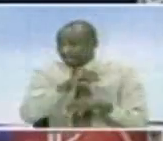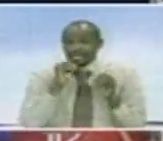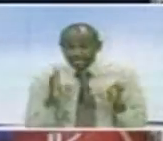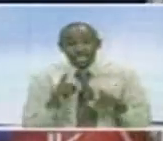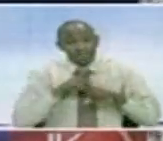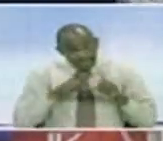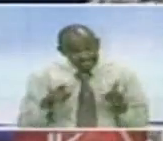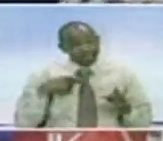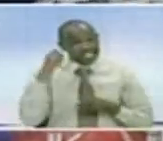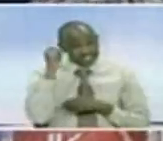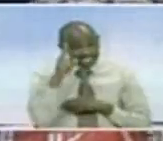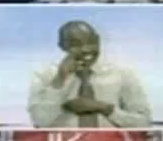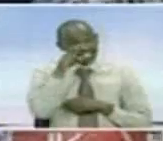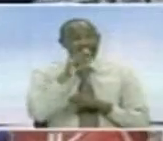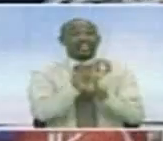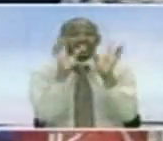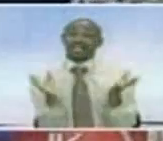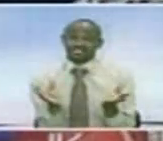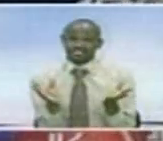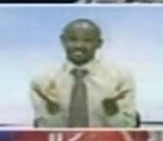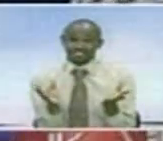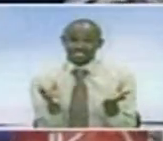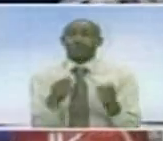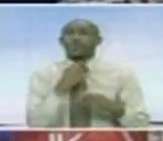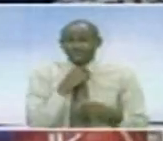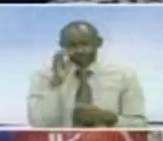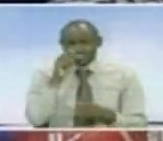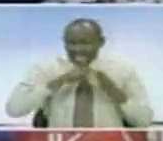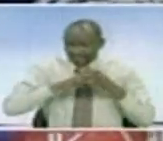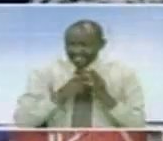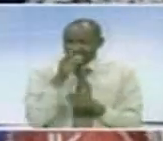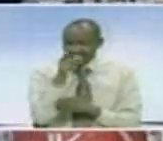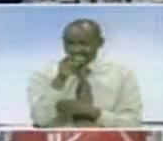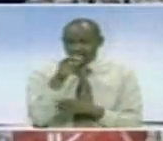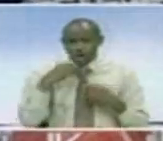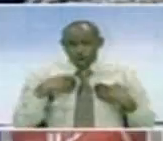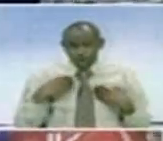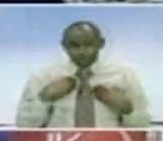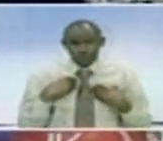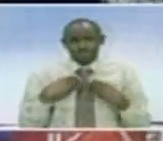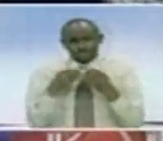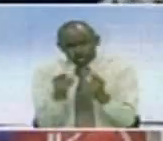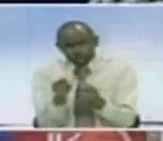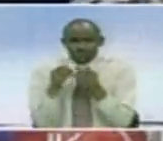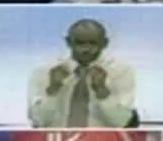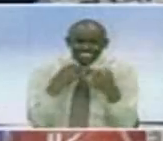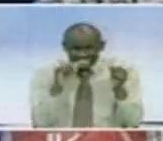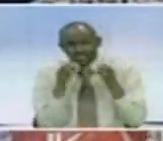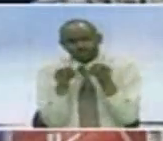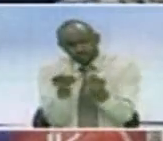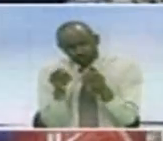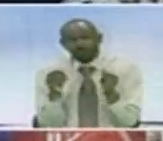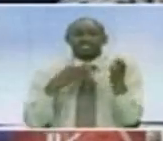but at least some understanding will be created. Let us see a beginning of redressing or the attempt to